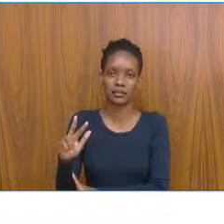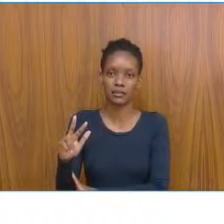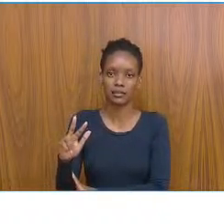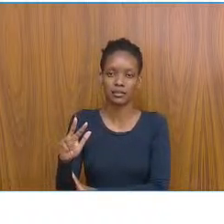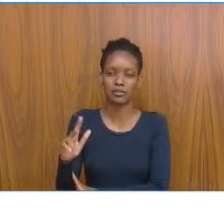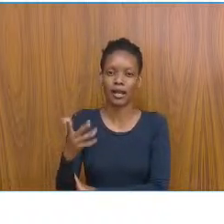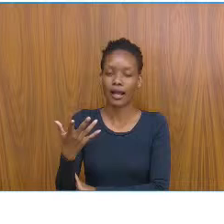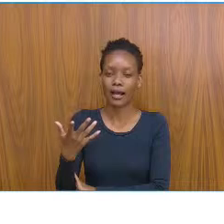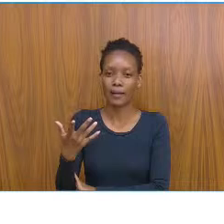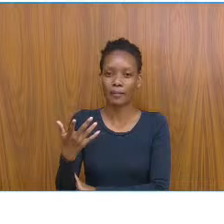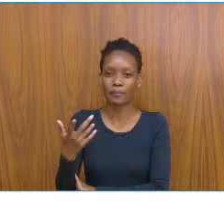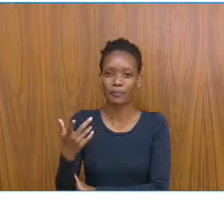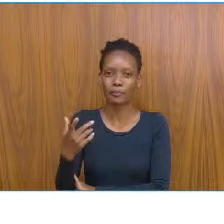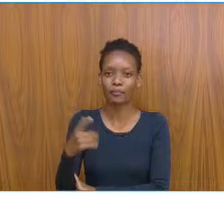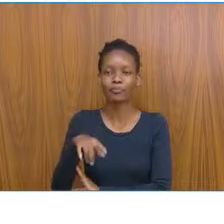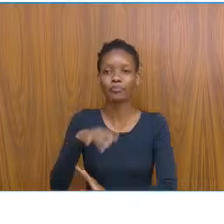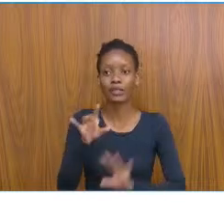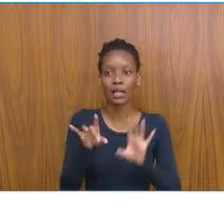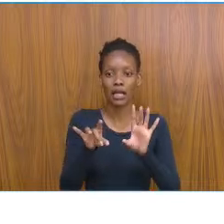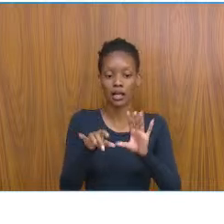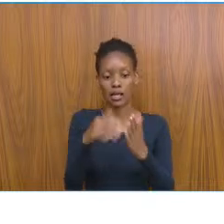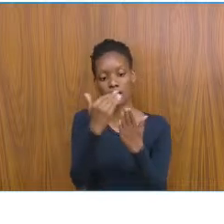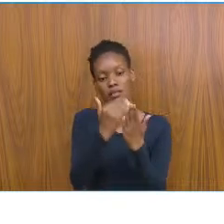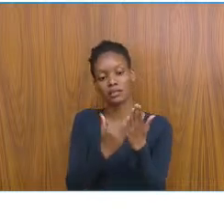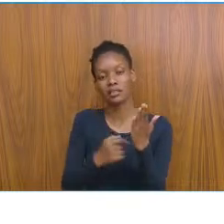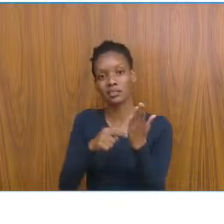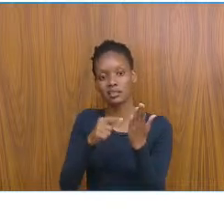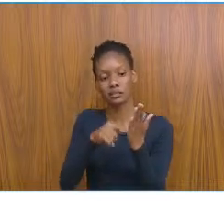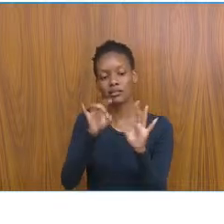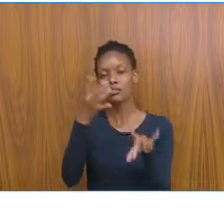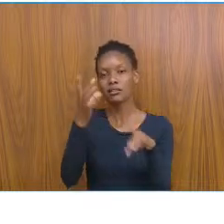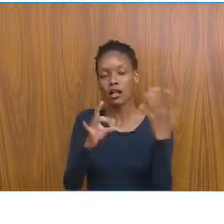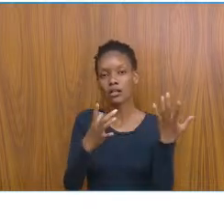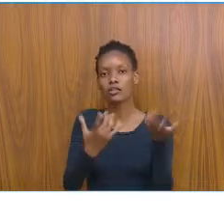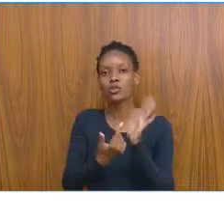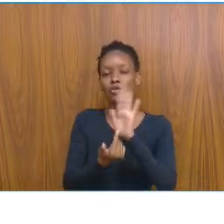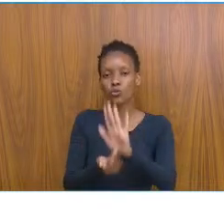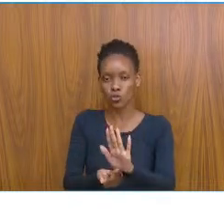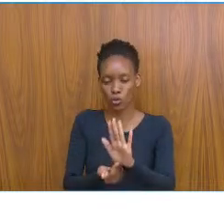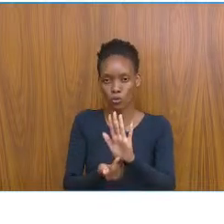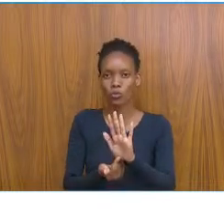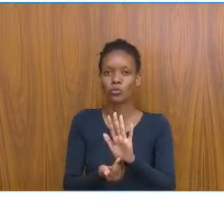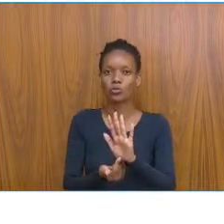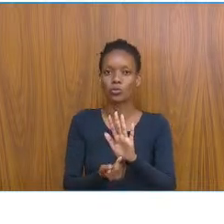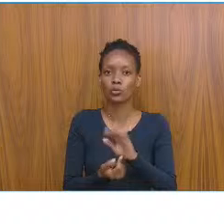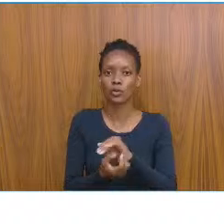8,658. An analysis of the list of candidates reflects that there are